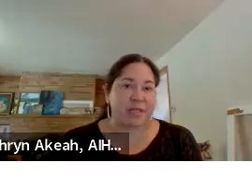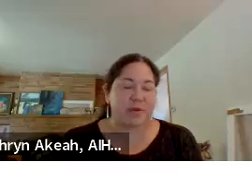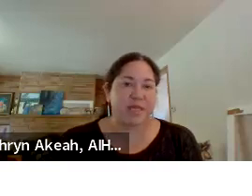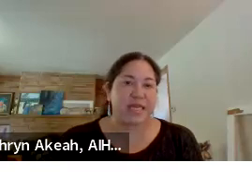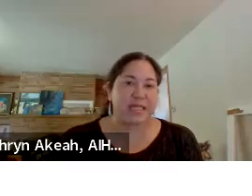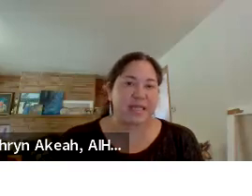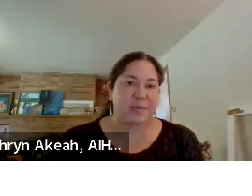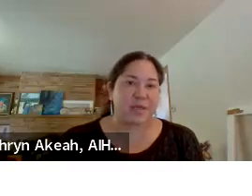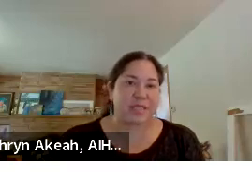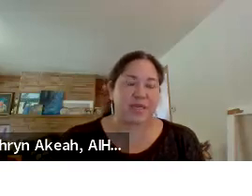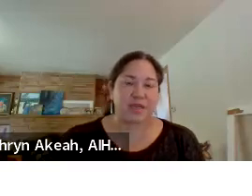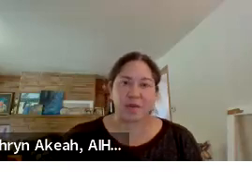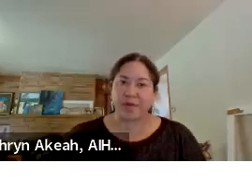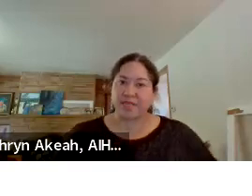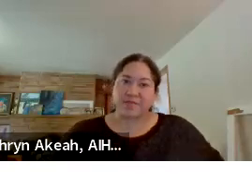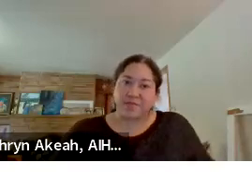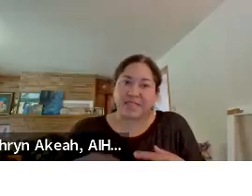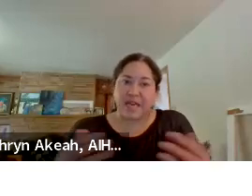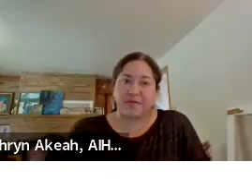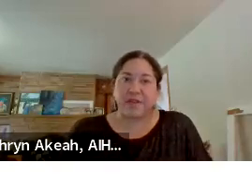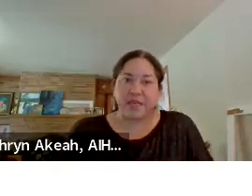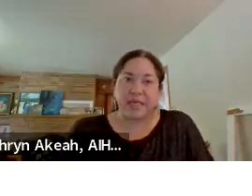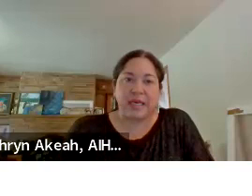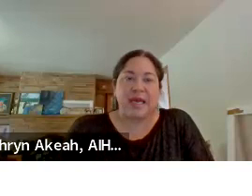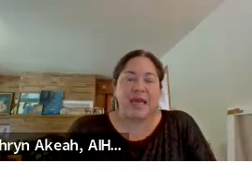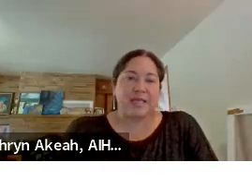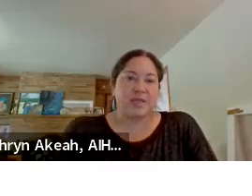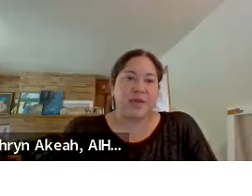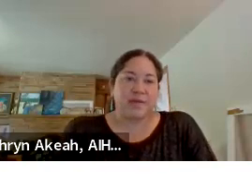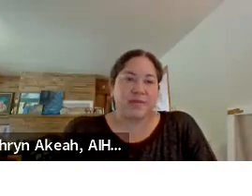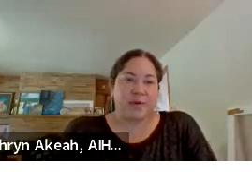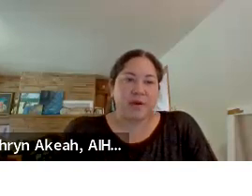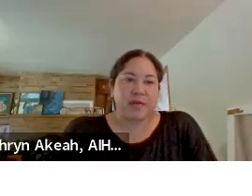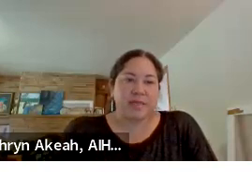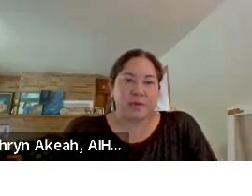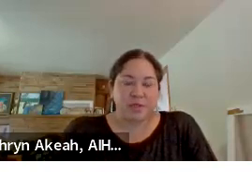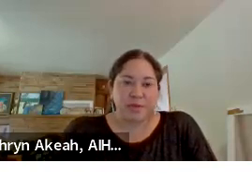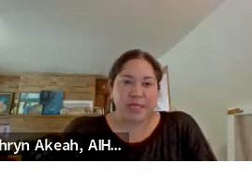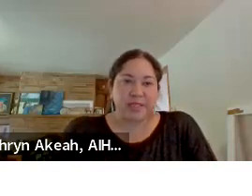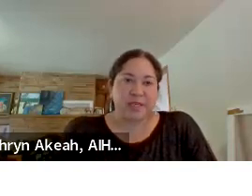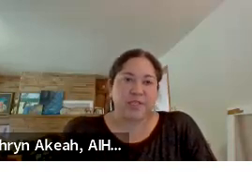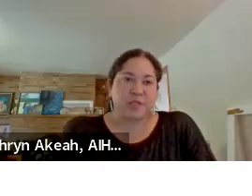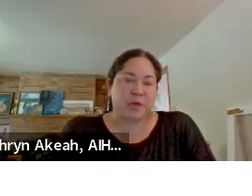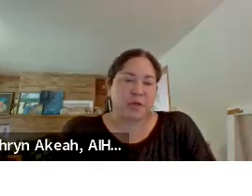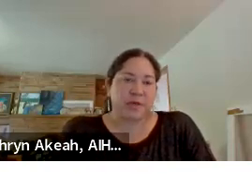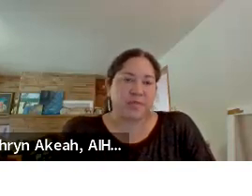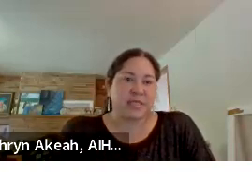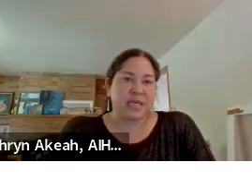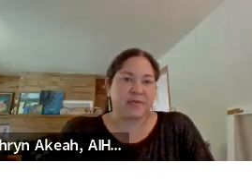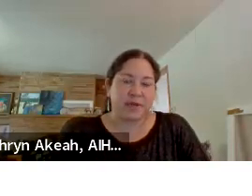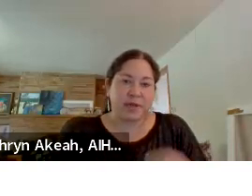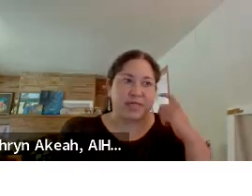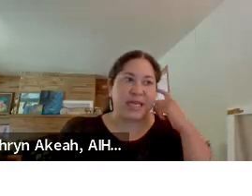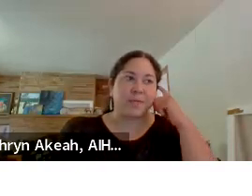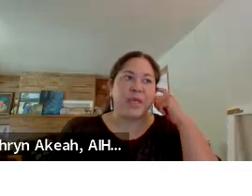few areas. We realize that this bill is not a comprehensive fix everything. And so we have a few areas that we do realize are issues but are going to be